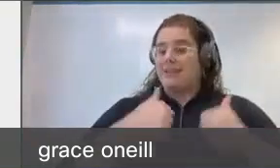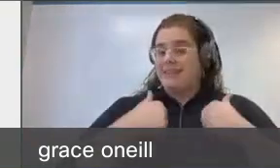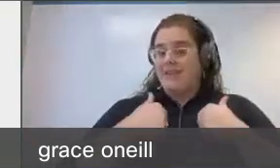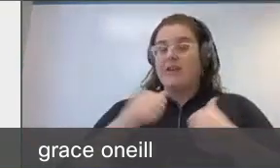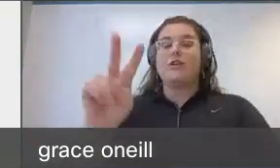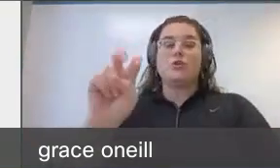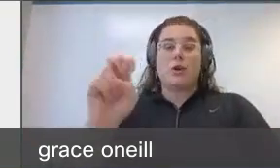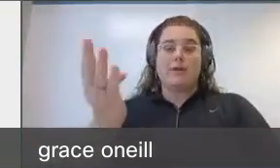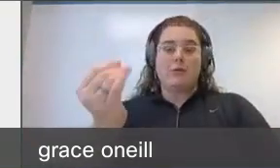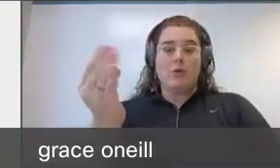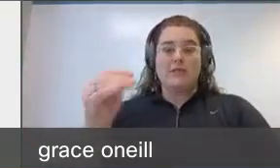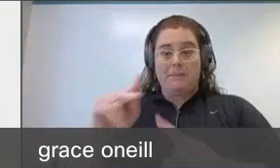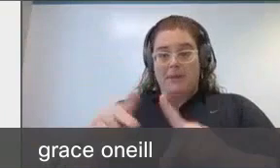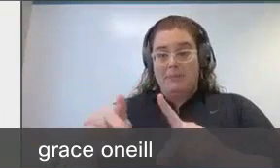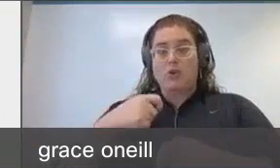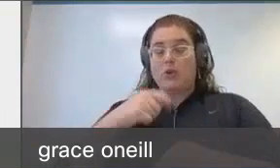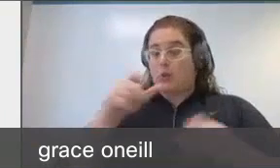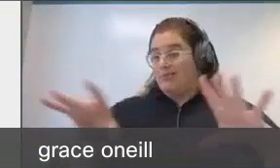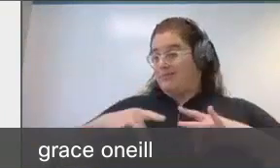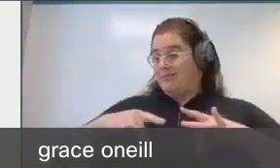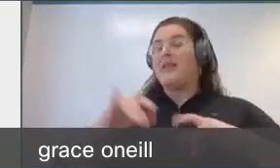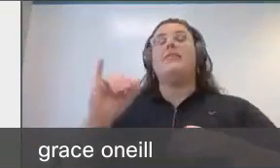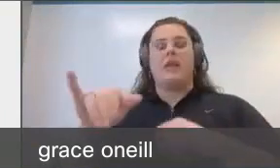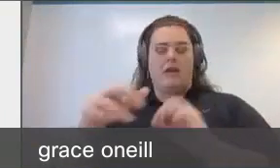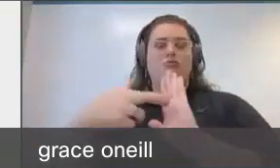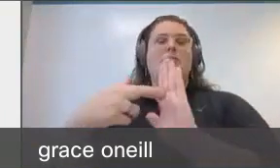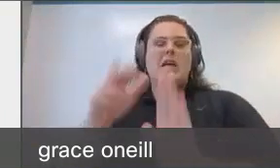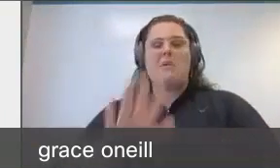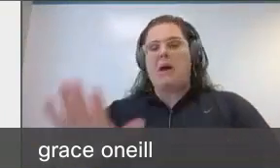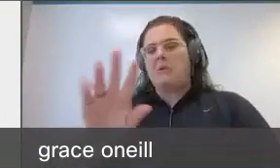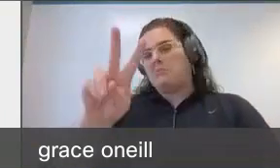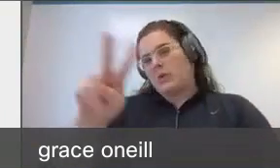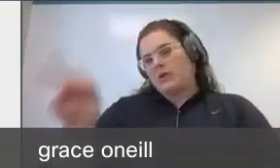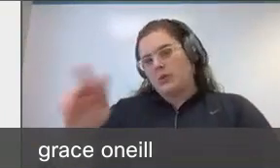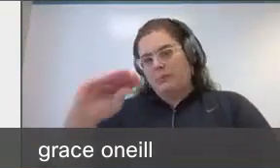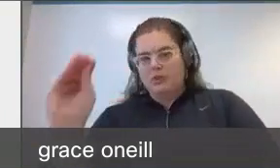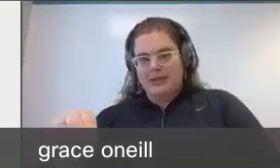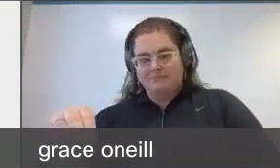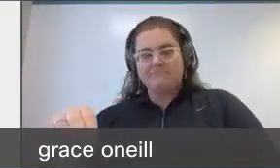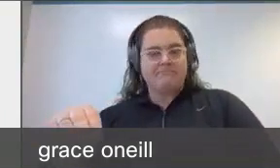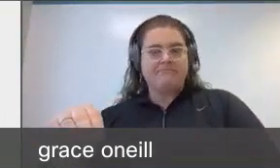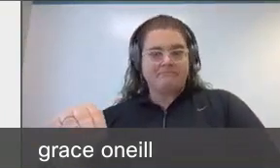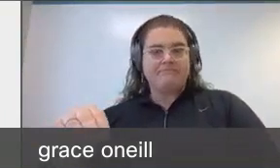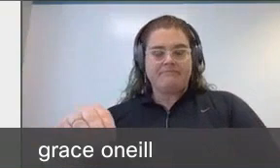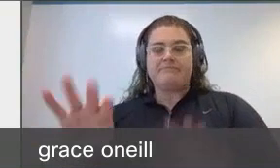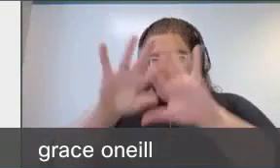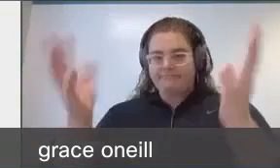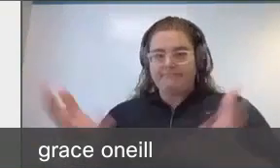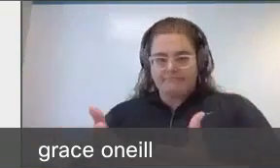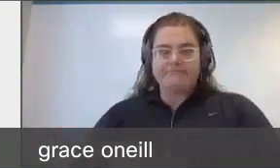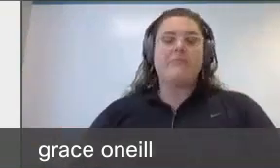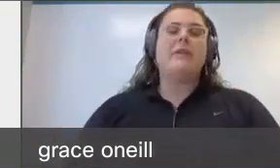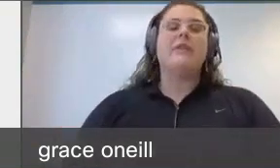who have contracted COVID represent about 22% of people in supported living placements. Of those, we have